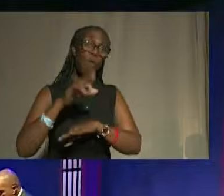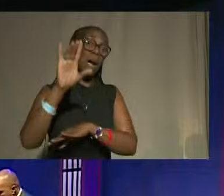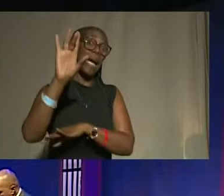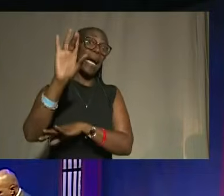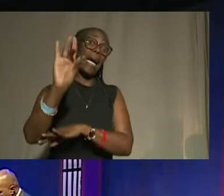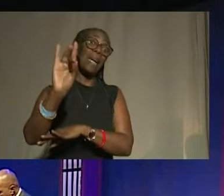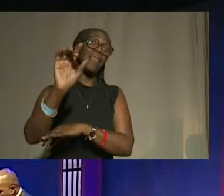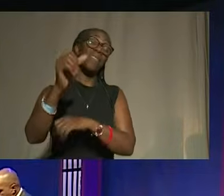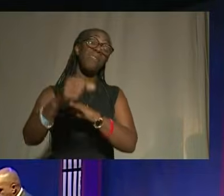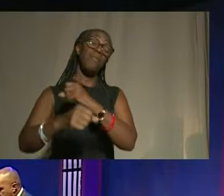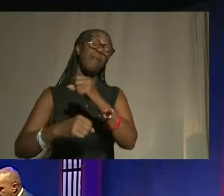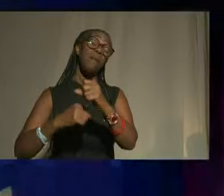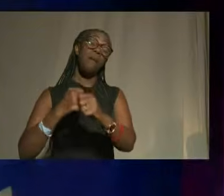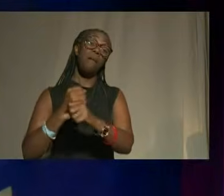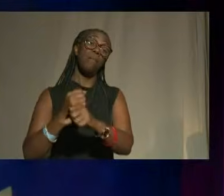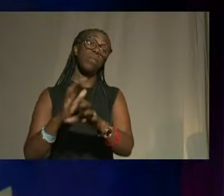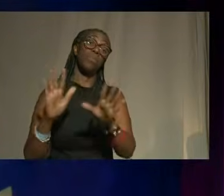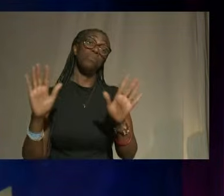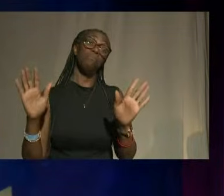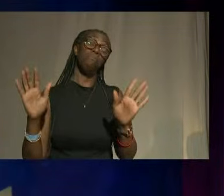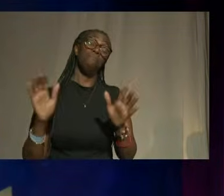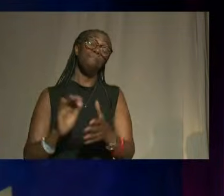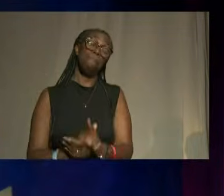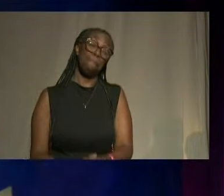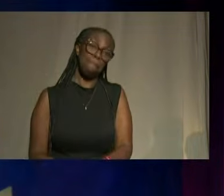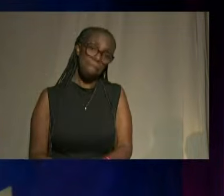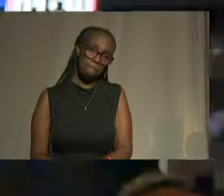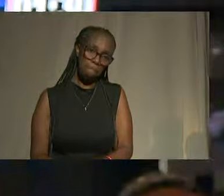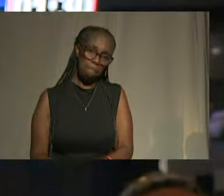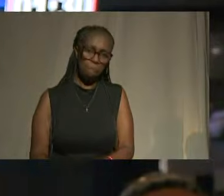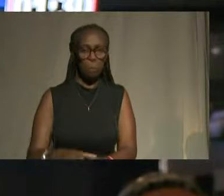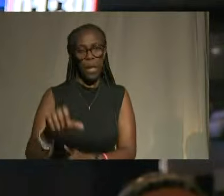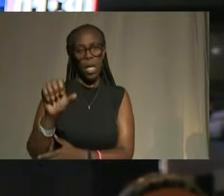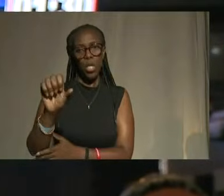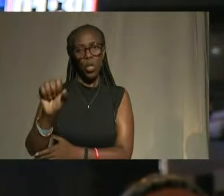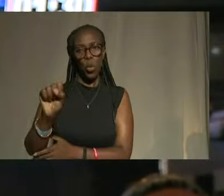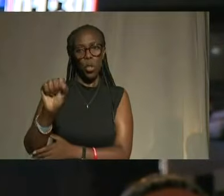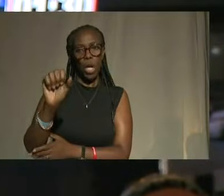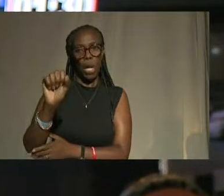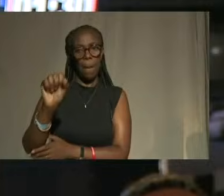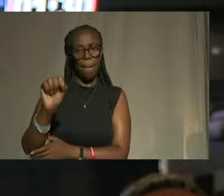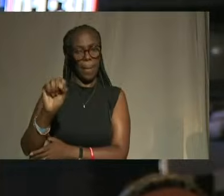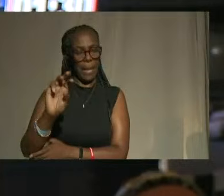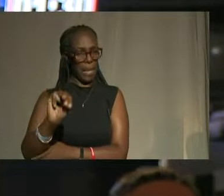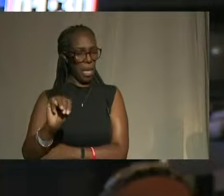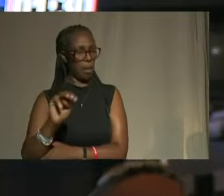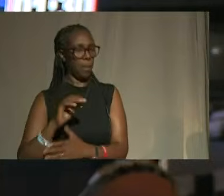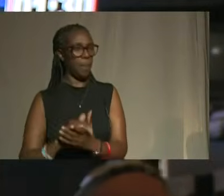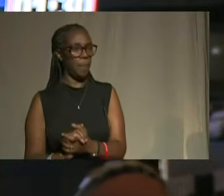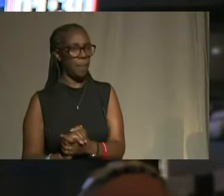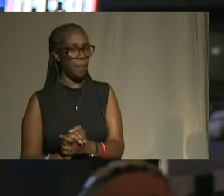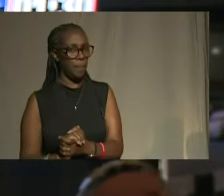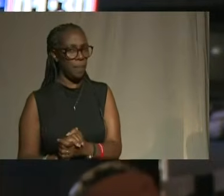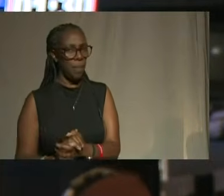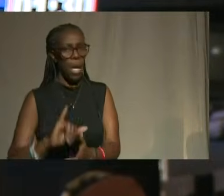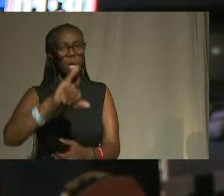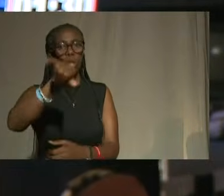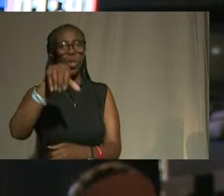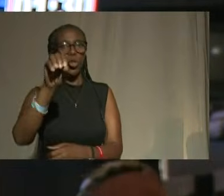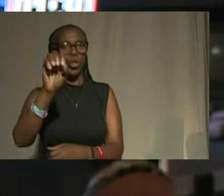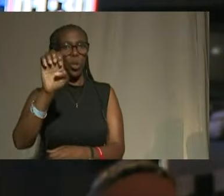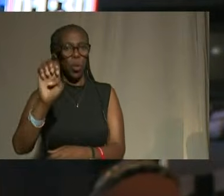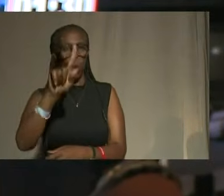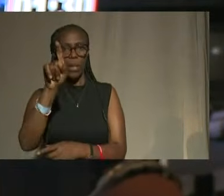you. Social media, Amoy. All right, so we're on TikTok, and I'm seeing a question here from Joe. Policies